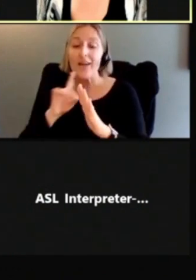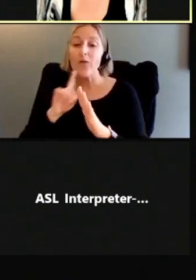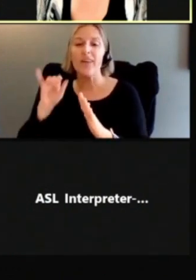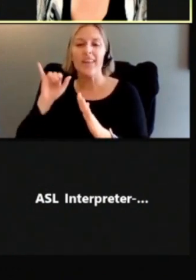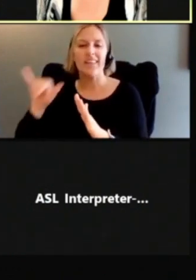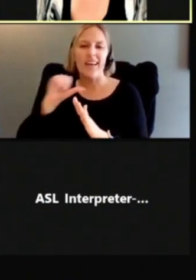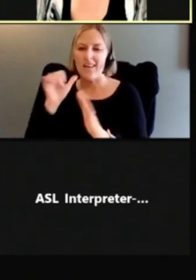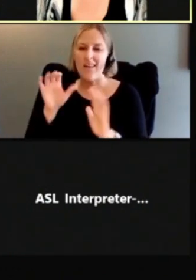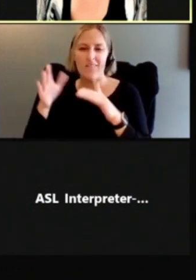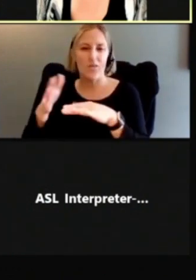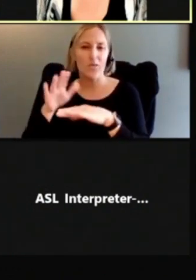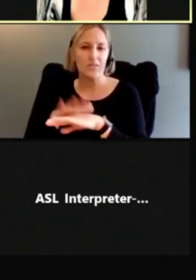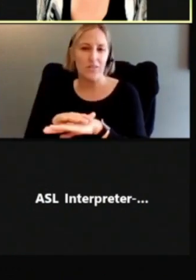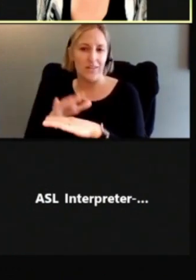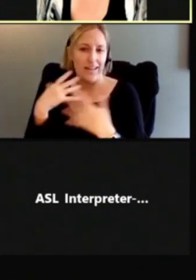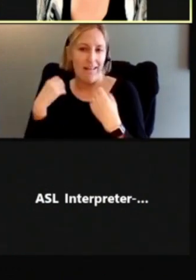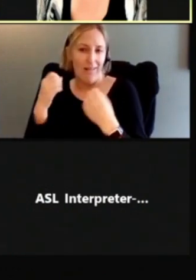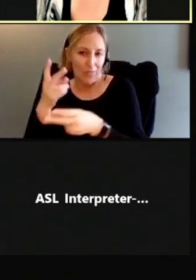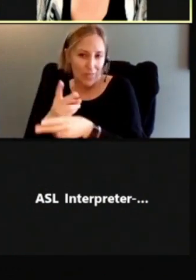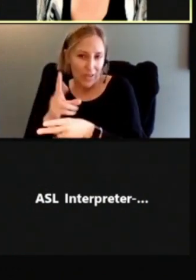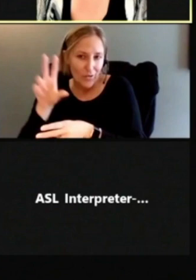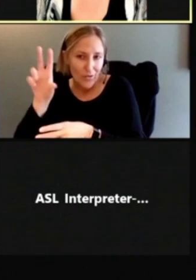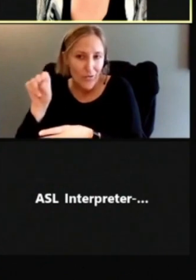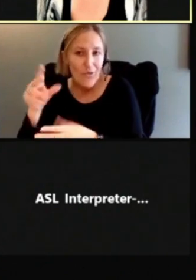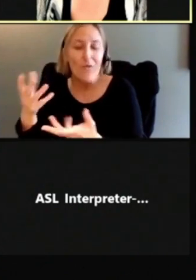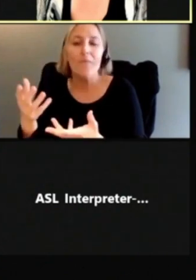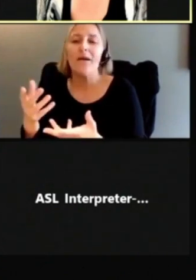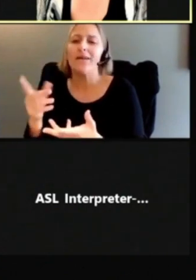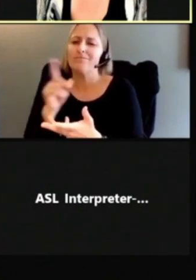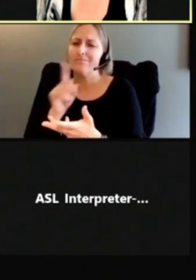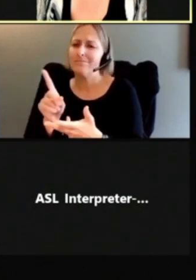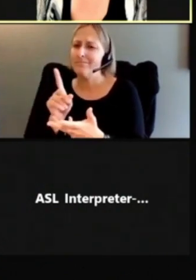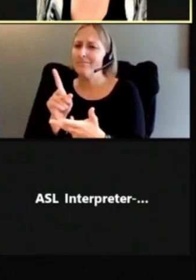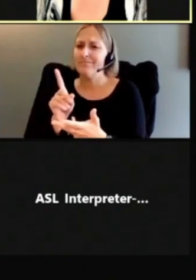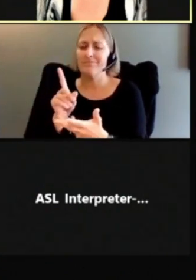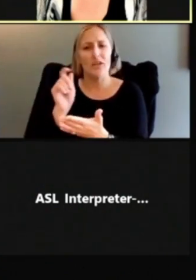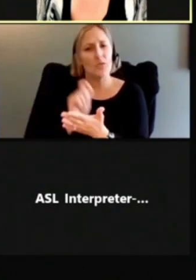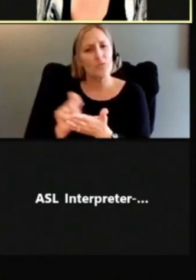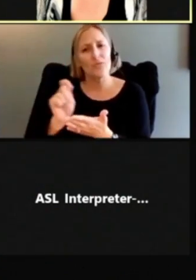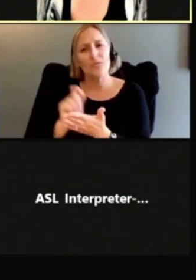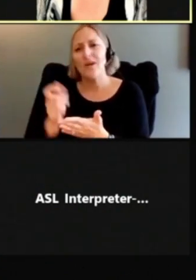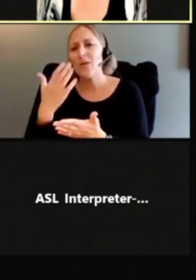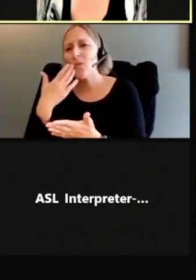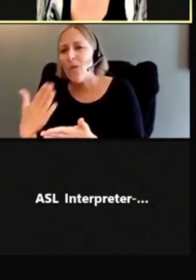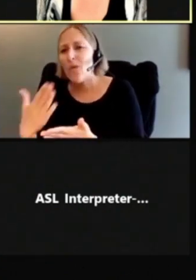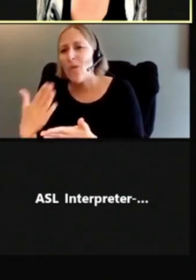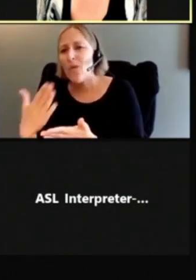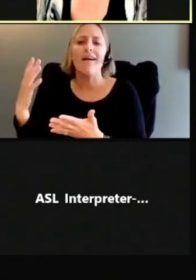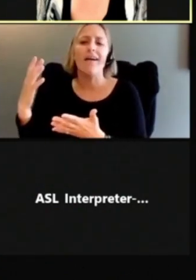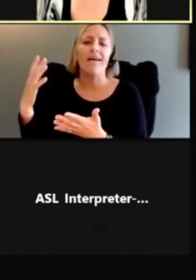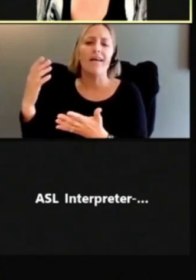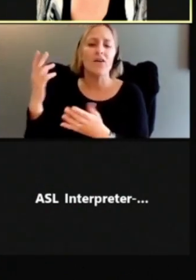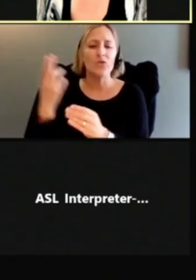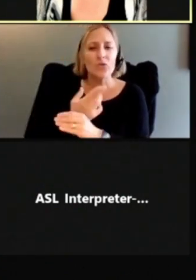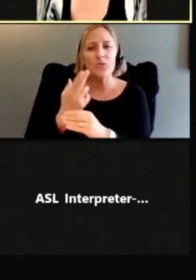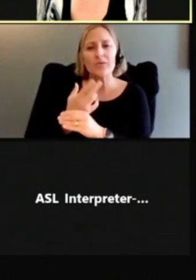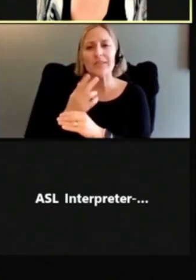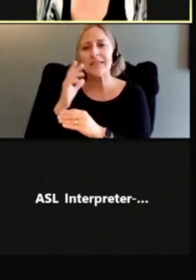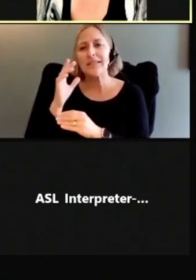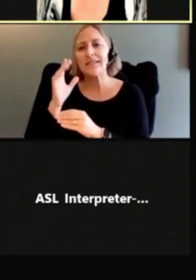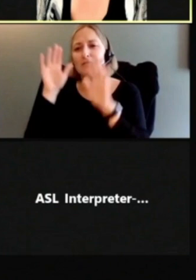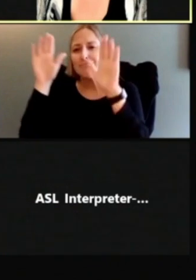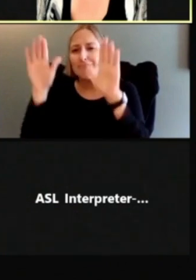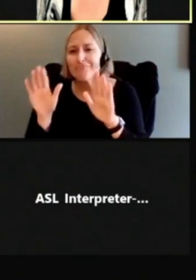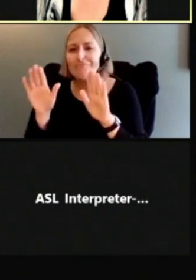healthcare industry, it's just written so well and uses these amazing graphics to kind of walk you through